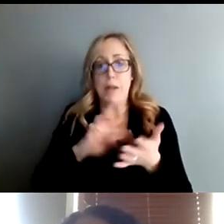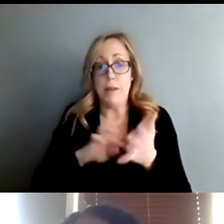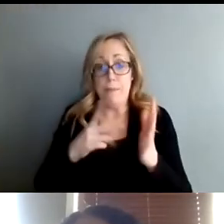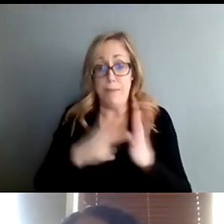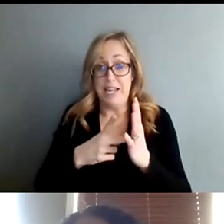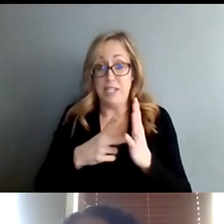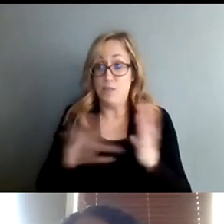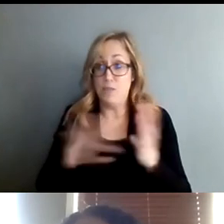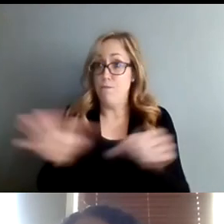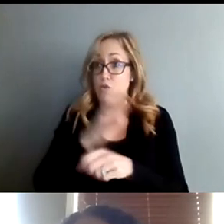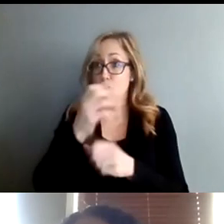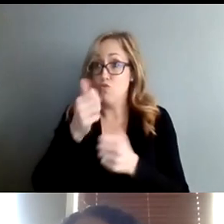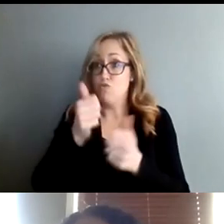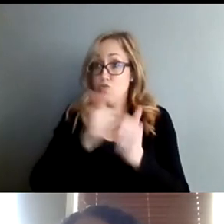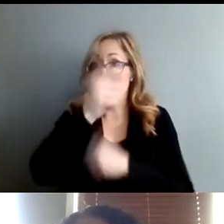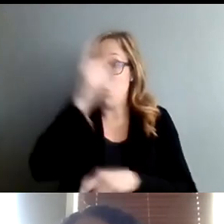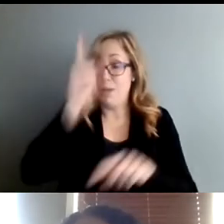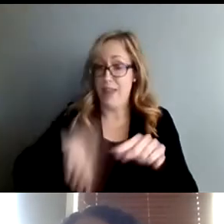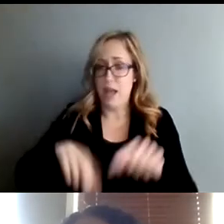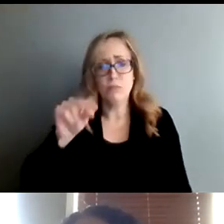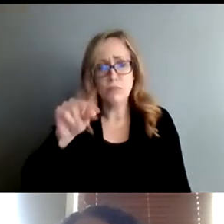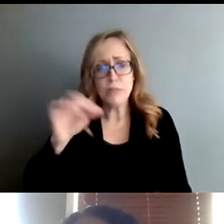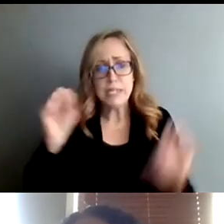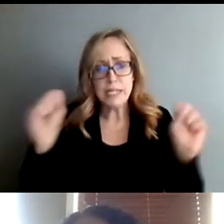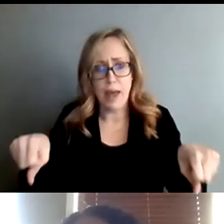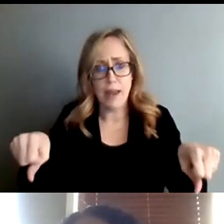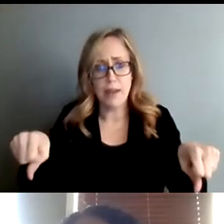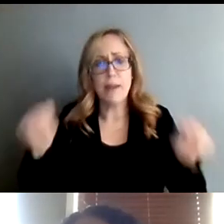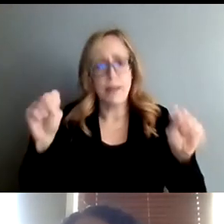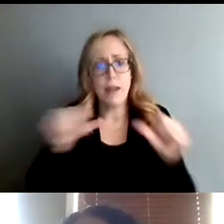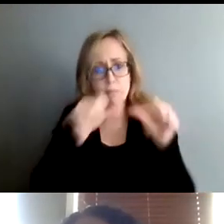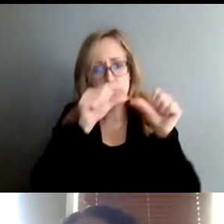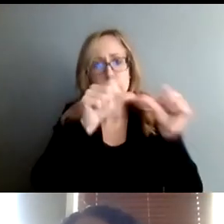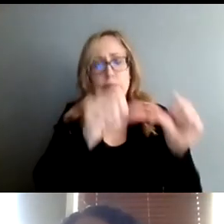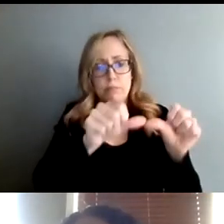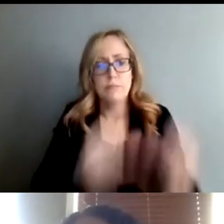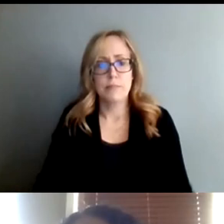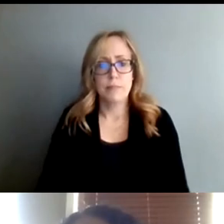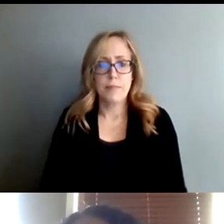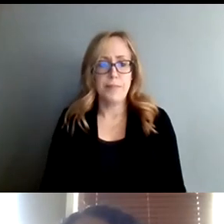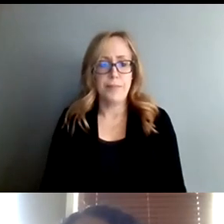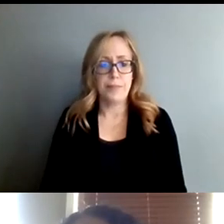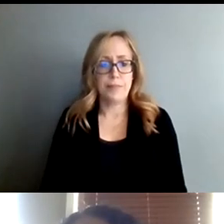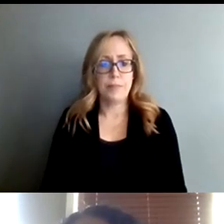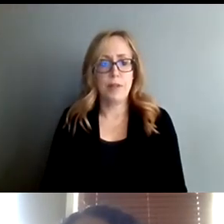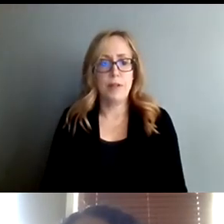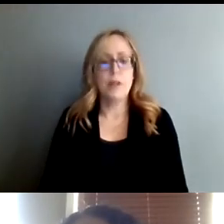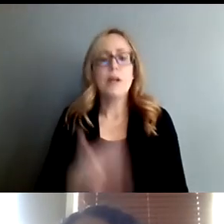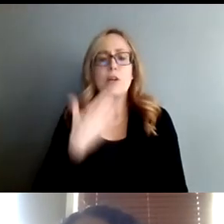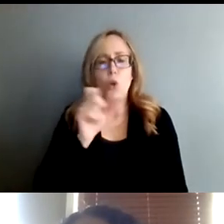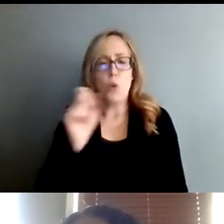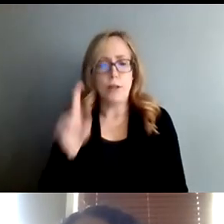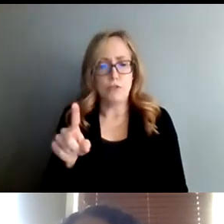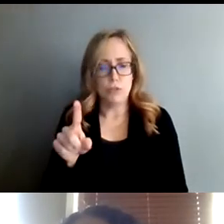full remote if students and families are choosing full remote at the high school model. That'll stay. Here's a good question. What